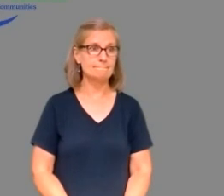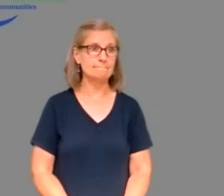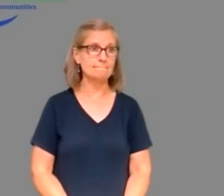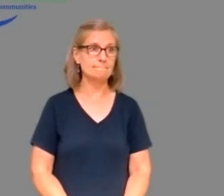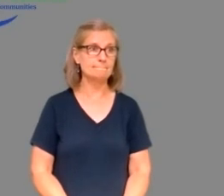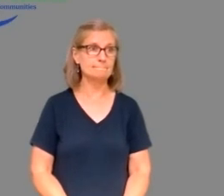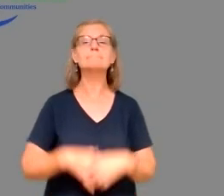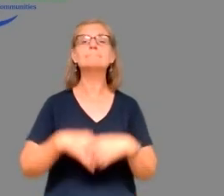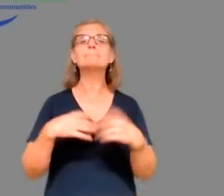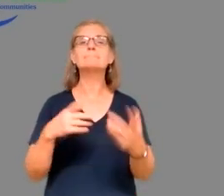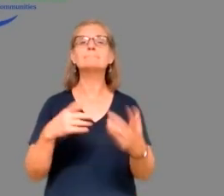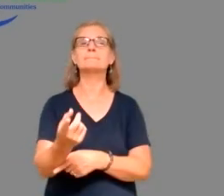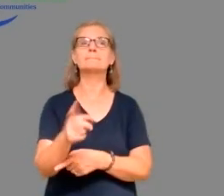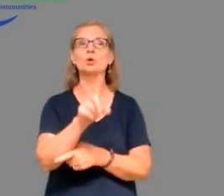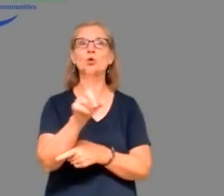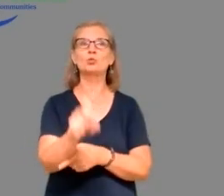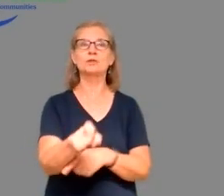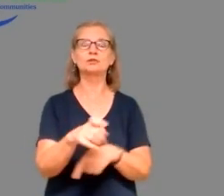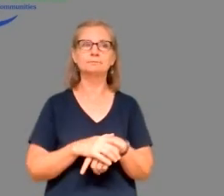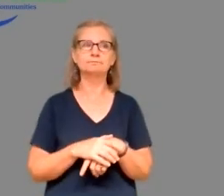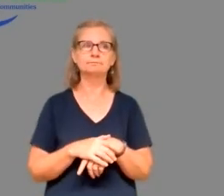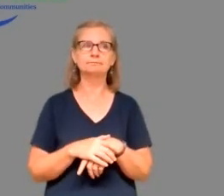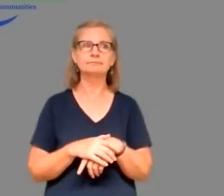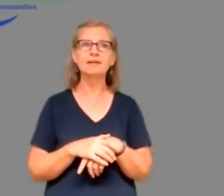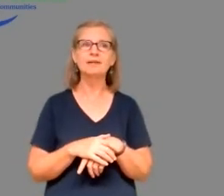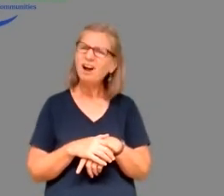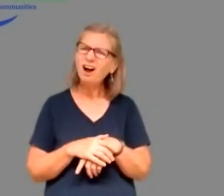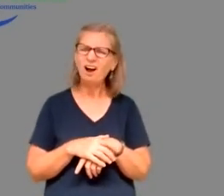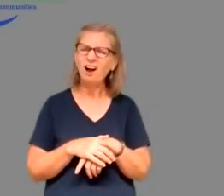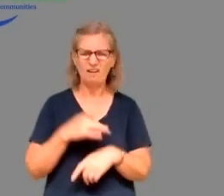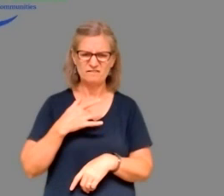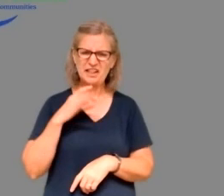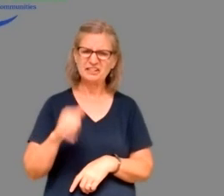Don't doctors and nurses deserve better than 95%? I agree with you.